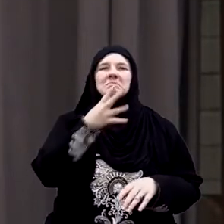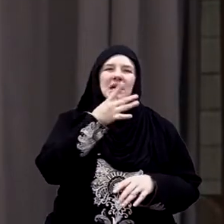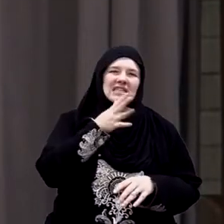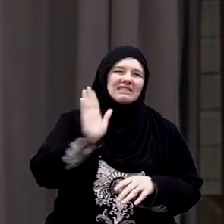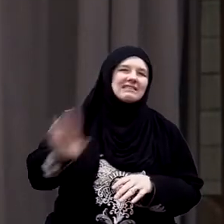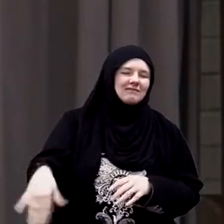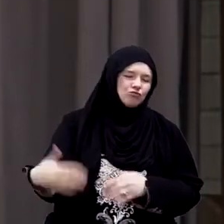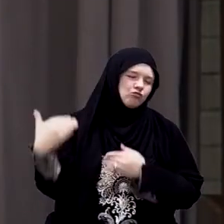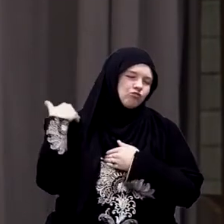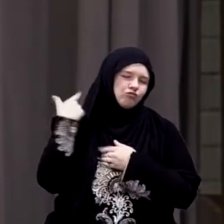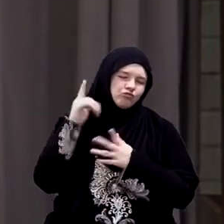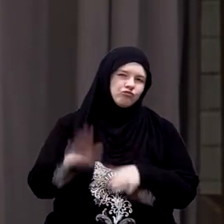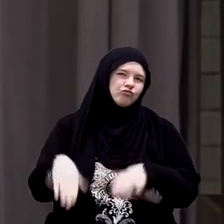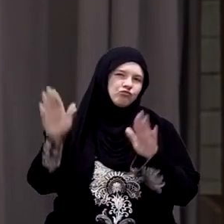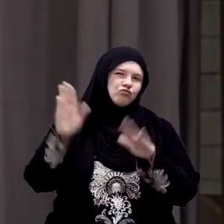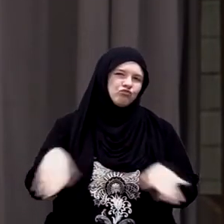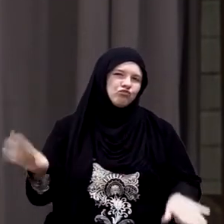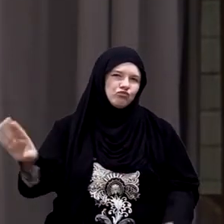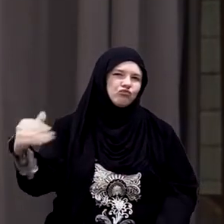mother to raise a child.